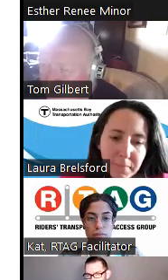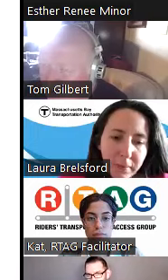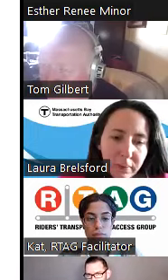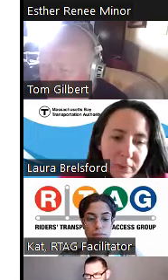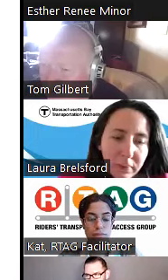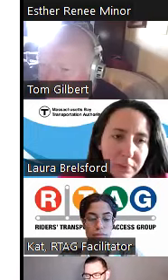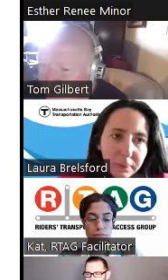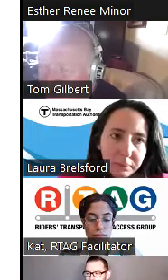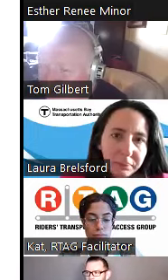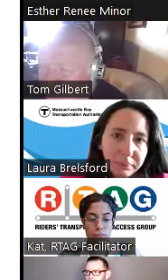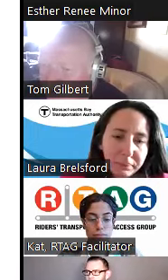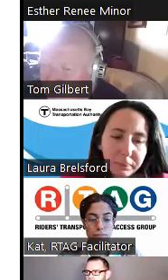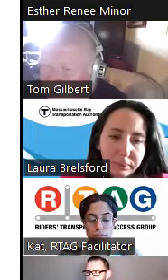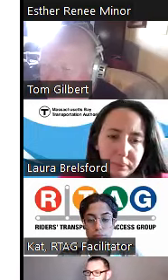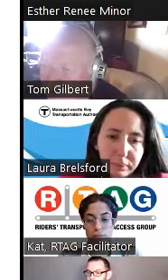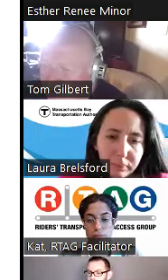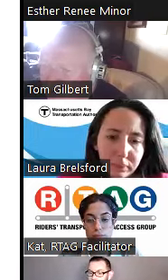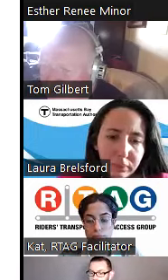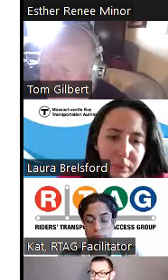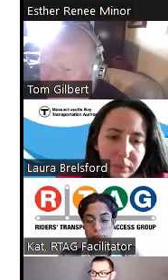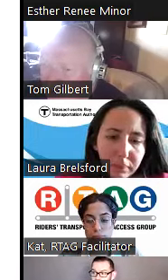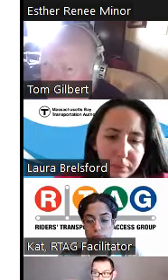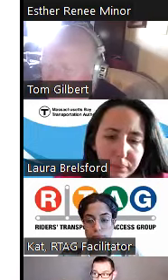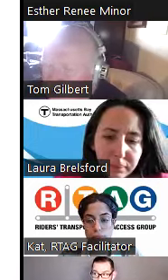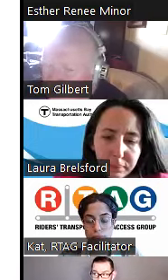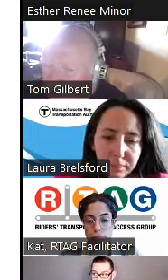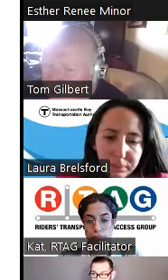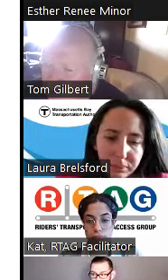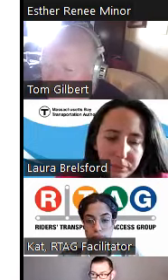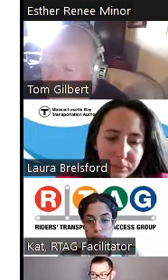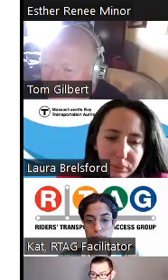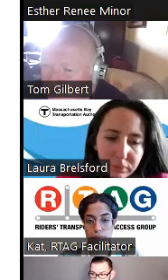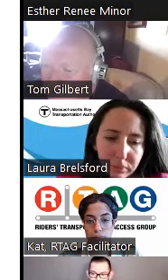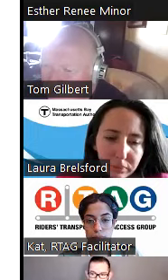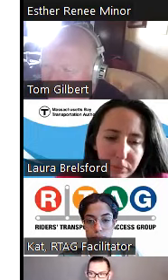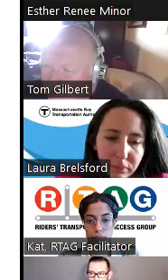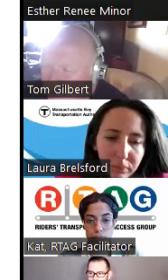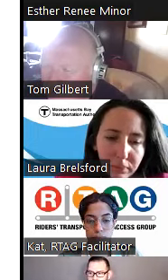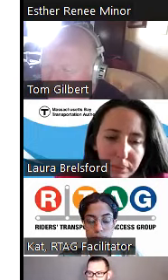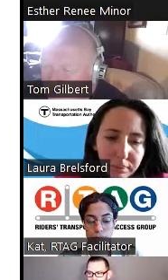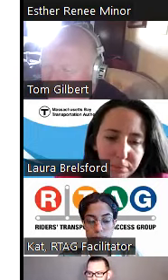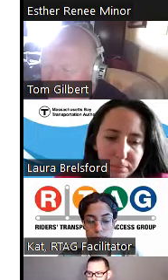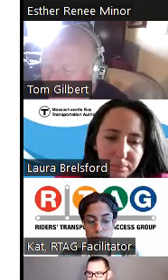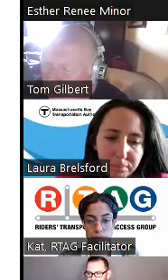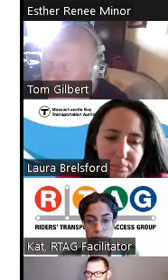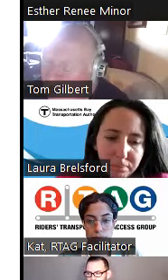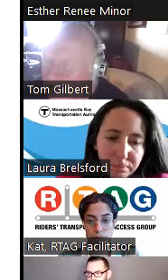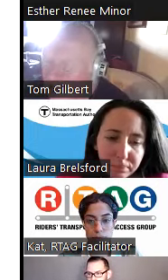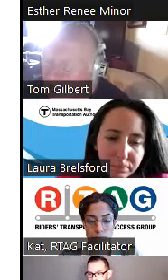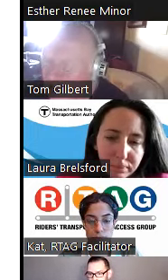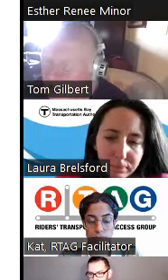looking at, it wasn't global at the time. They were focusing on specific stations. Just please let us know.